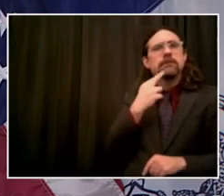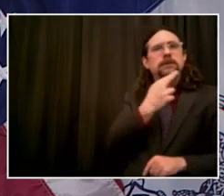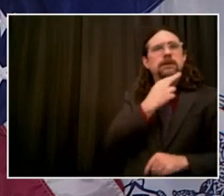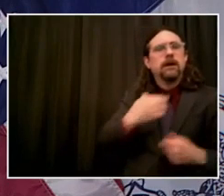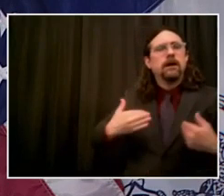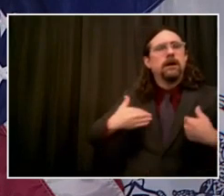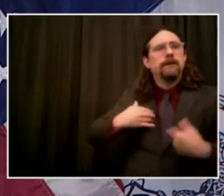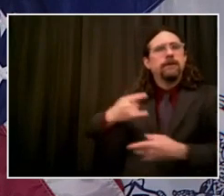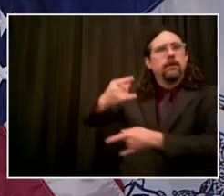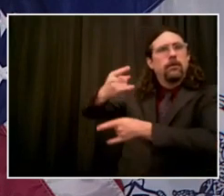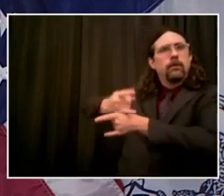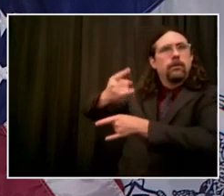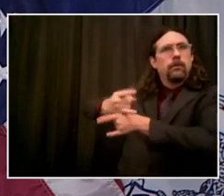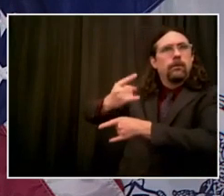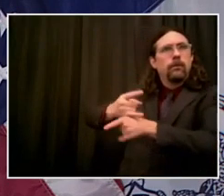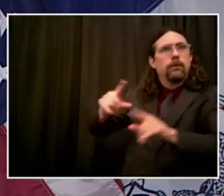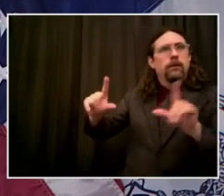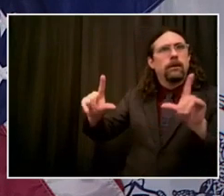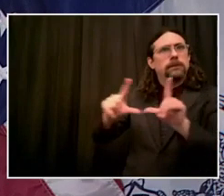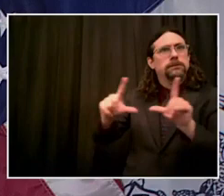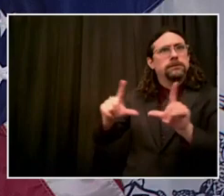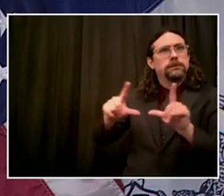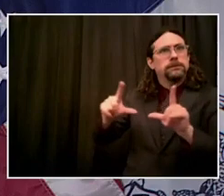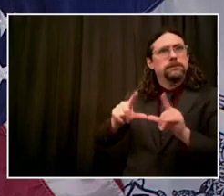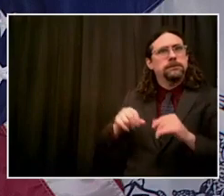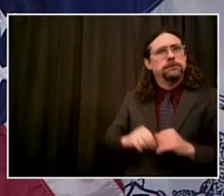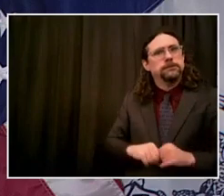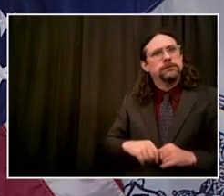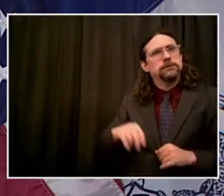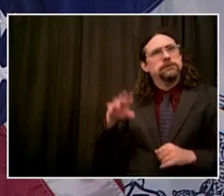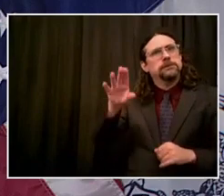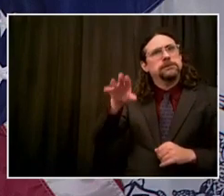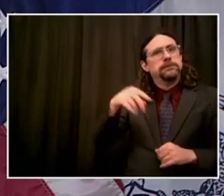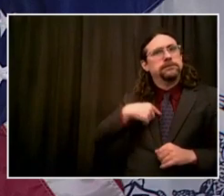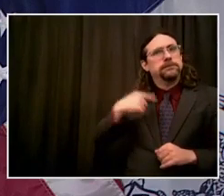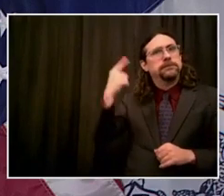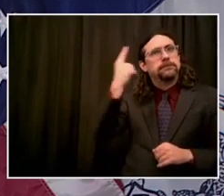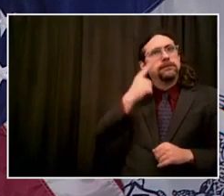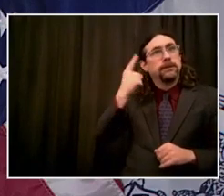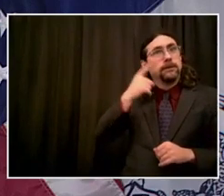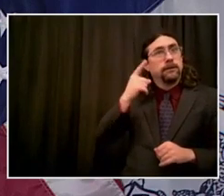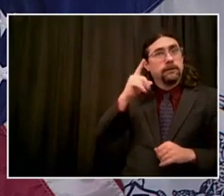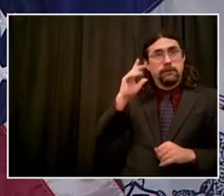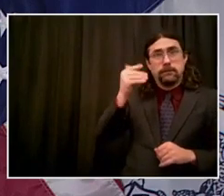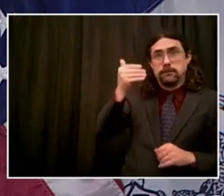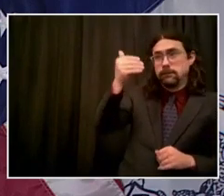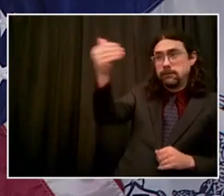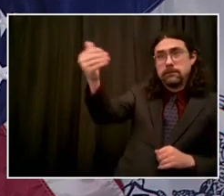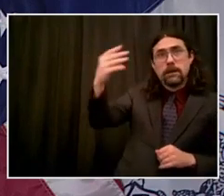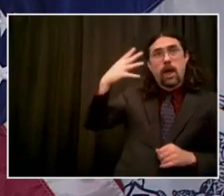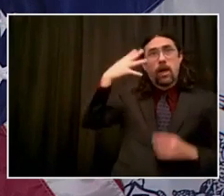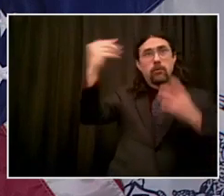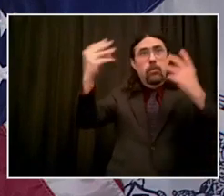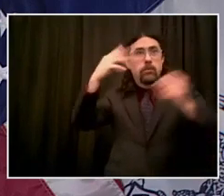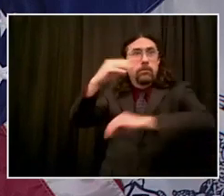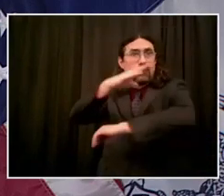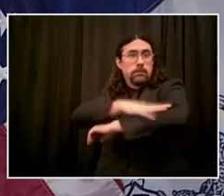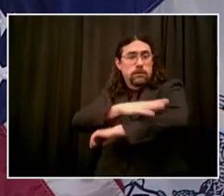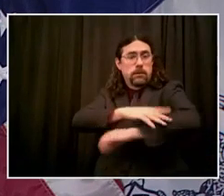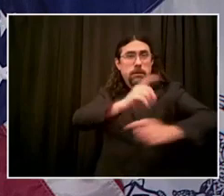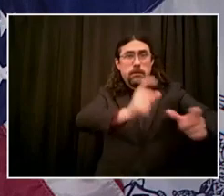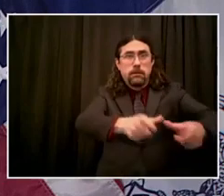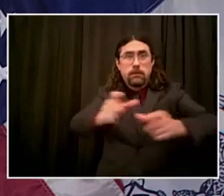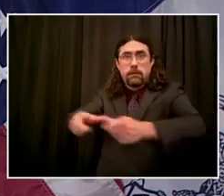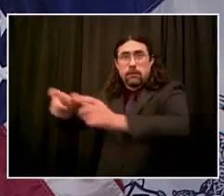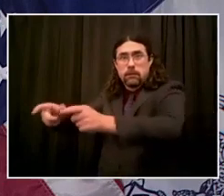forgetting themselves and doing that which may defeat the ultimate aim of public safety? Yeah, of course. Now, Luis, you know